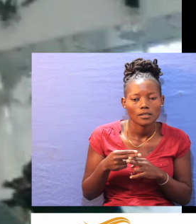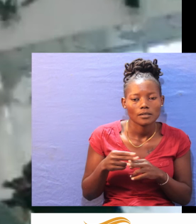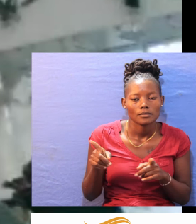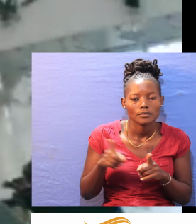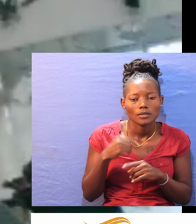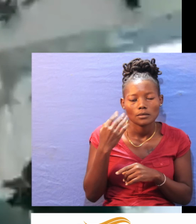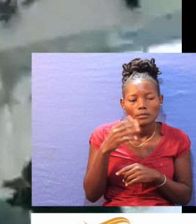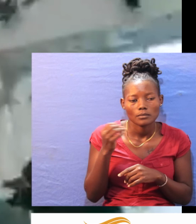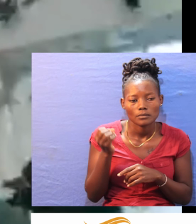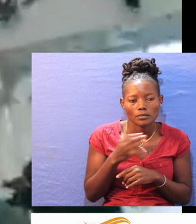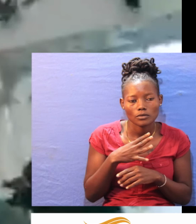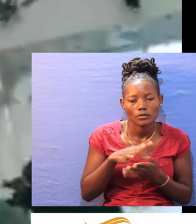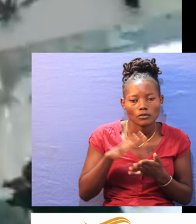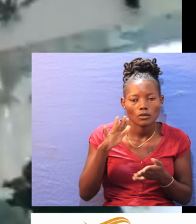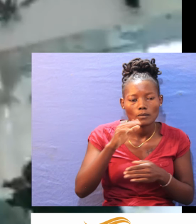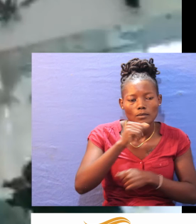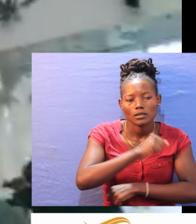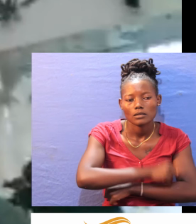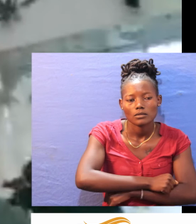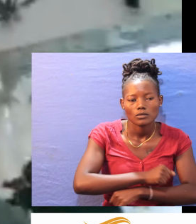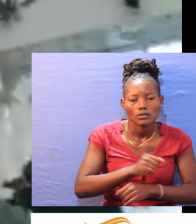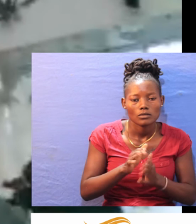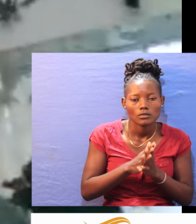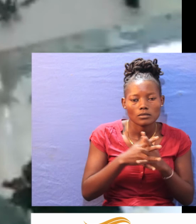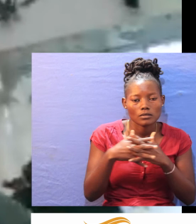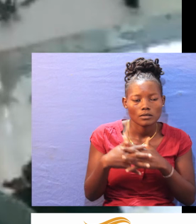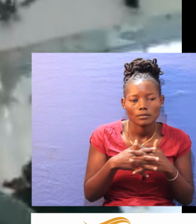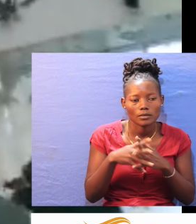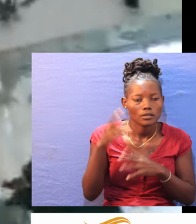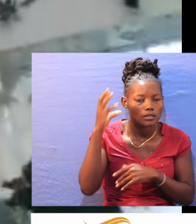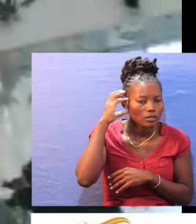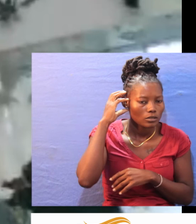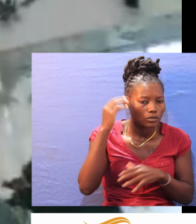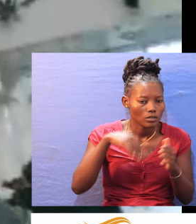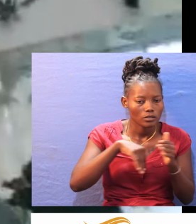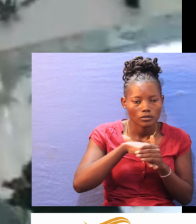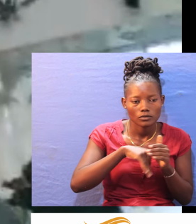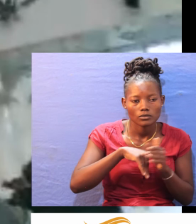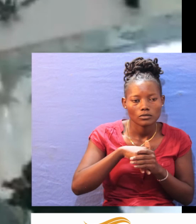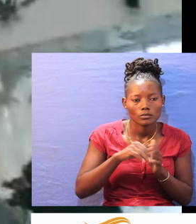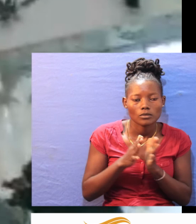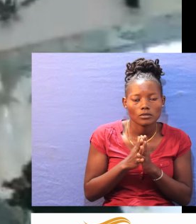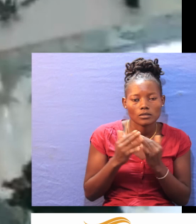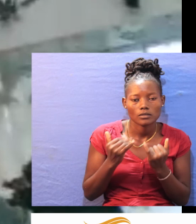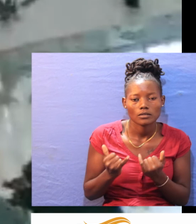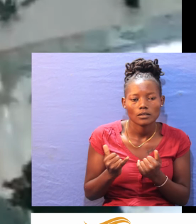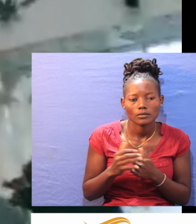schools in American college football. And so